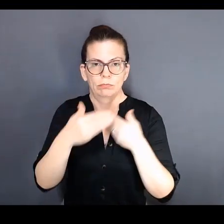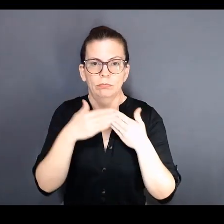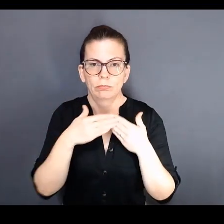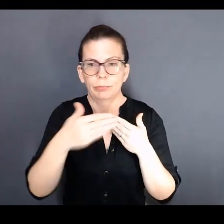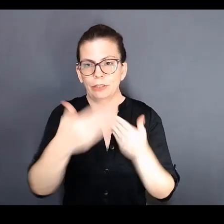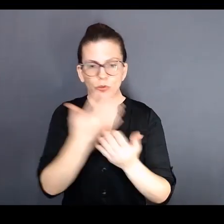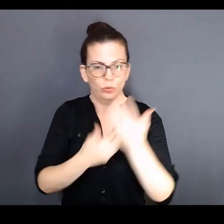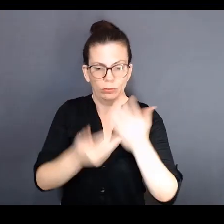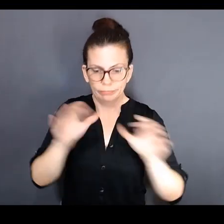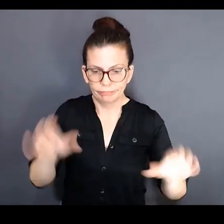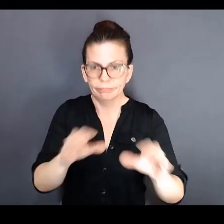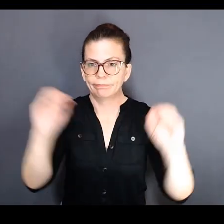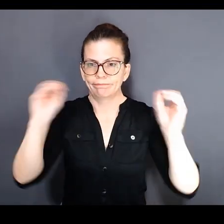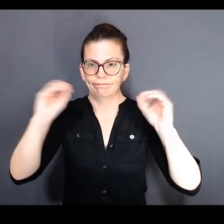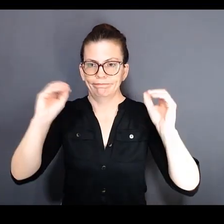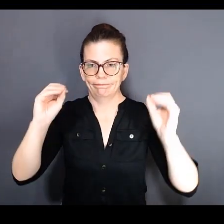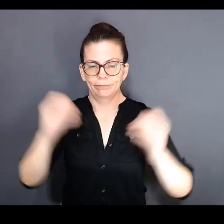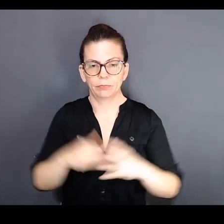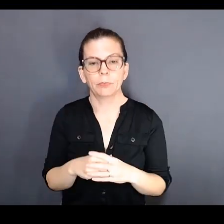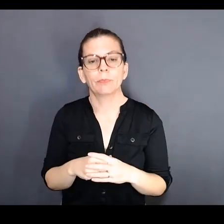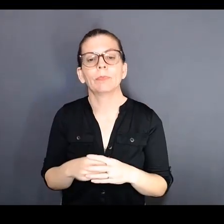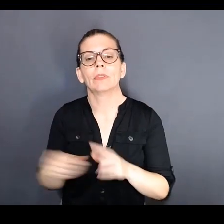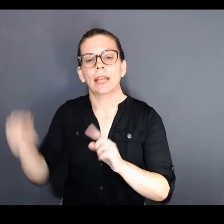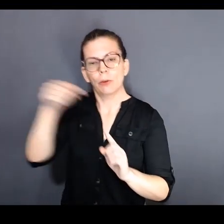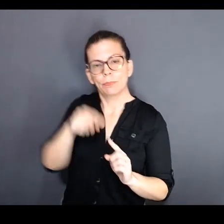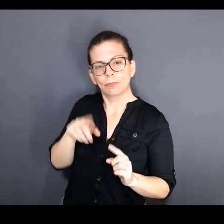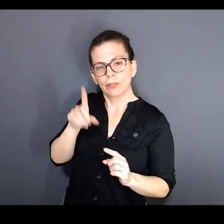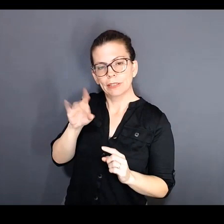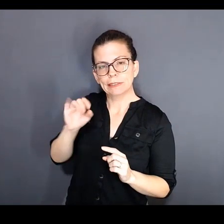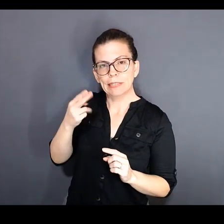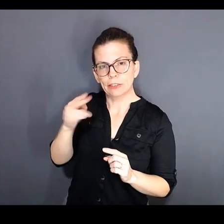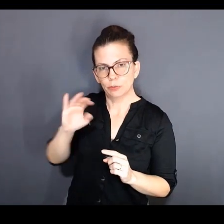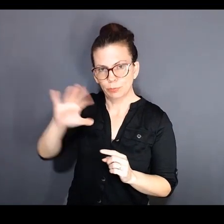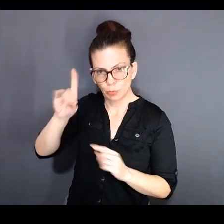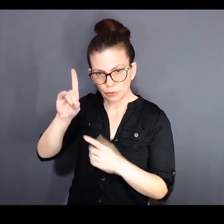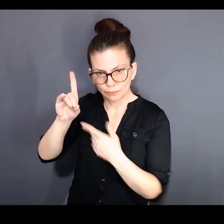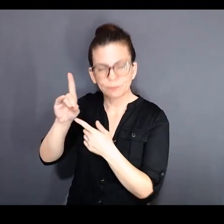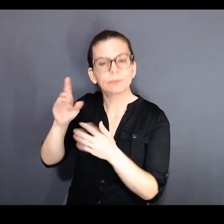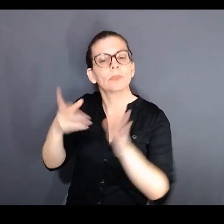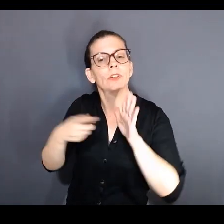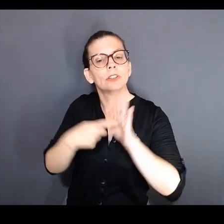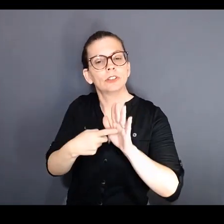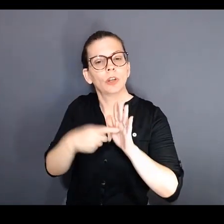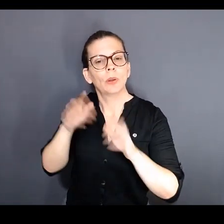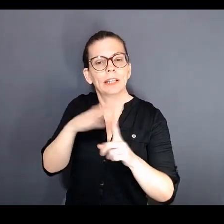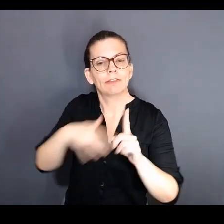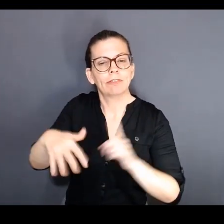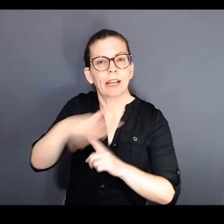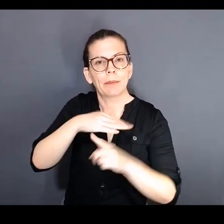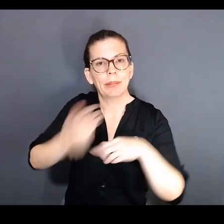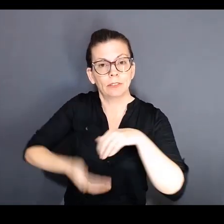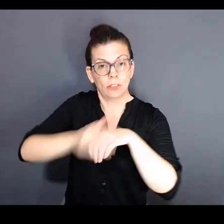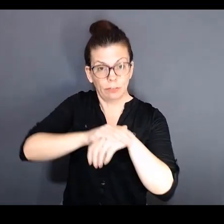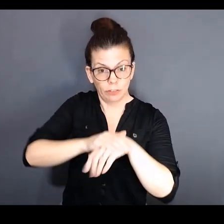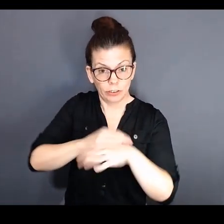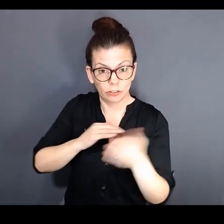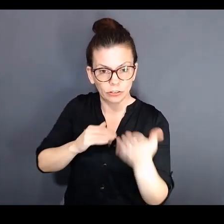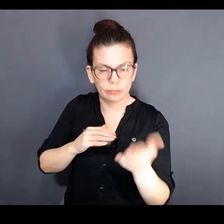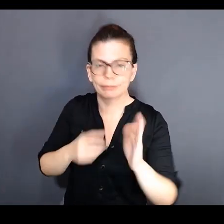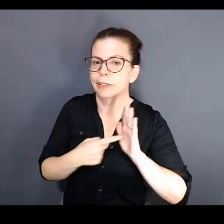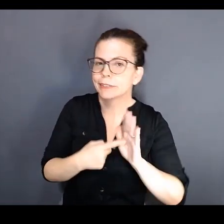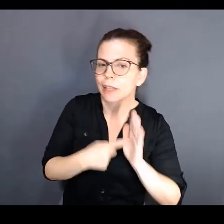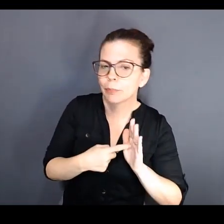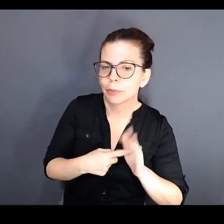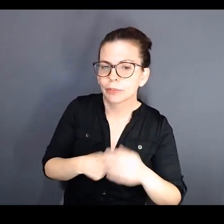don't have to take any manual action going forward. Okay. Going back to the dashboard, this is where we show the